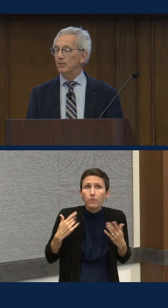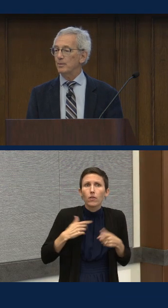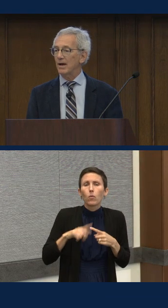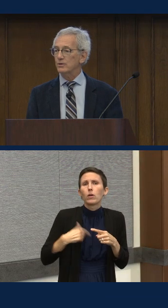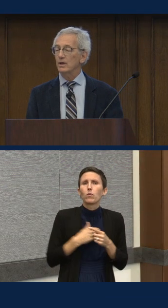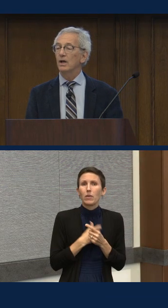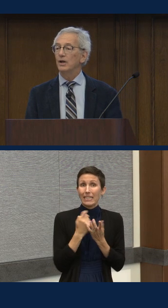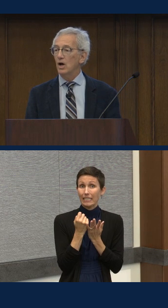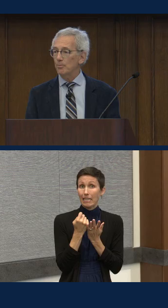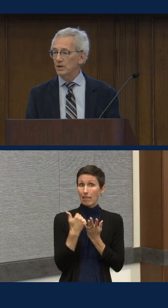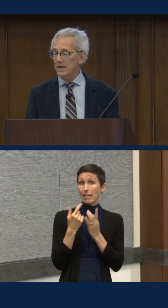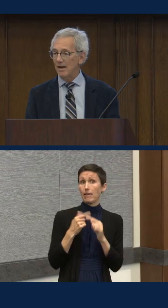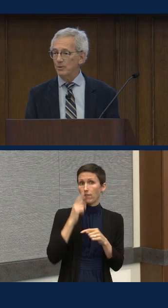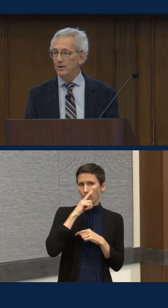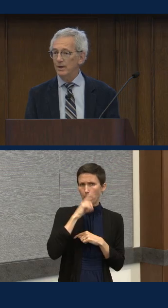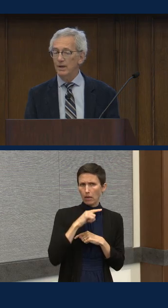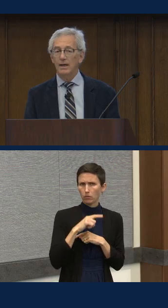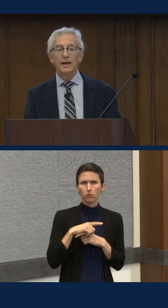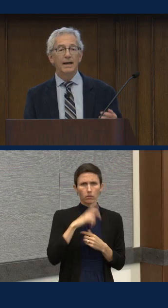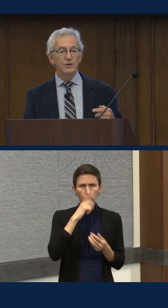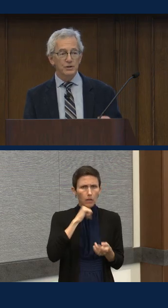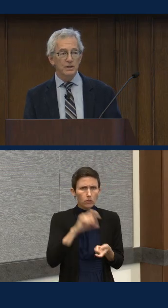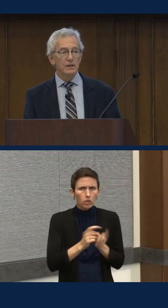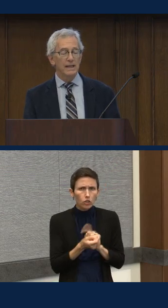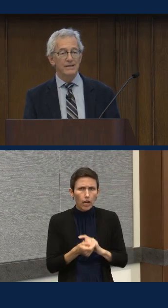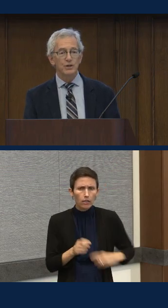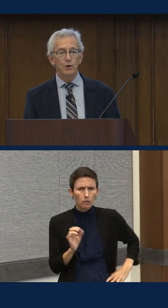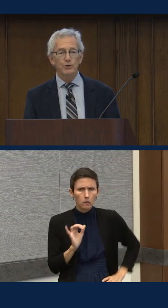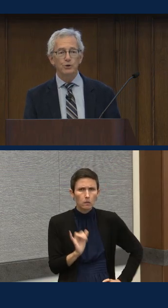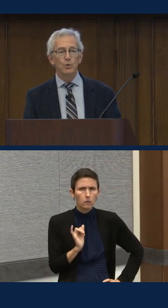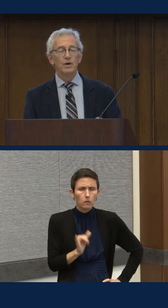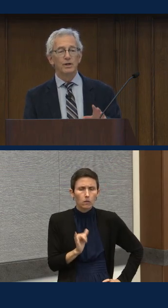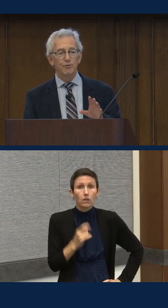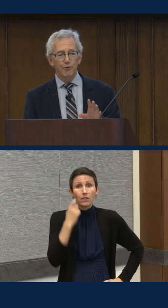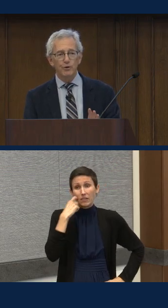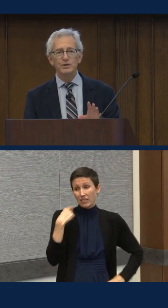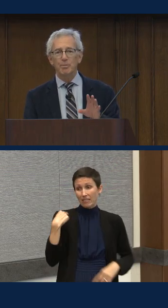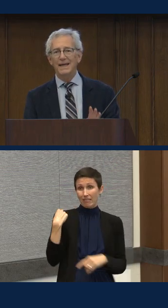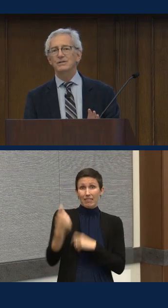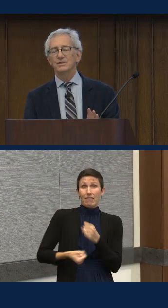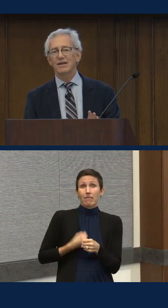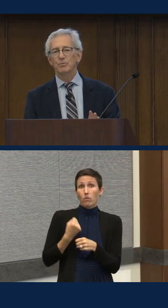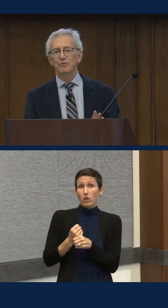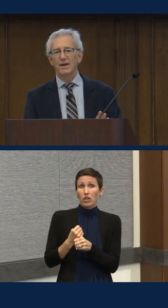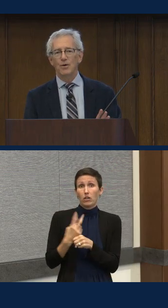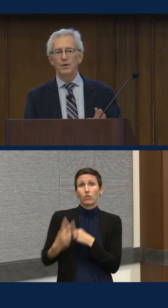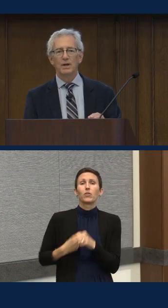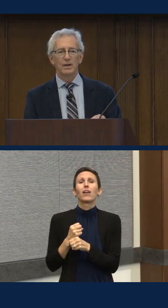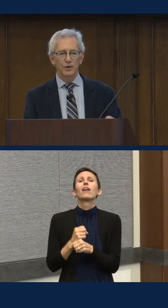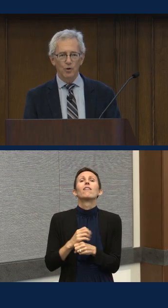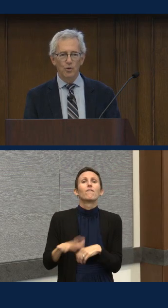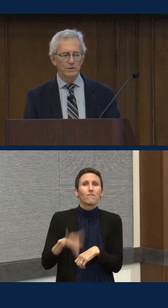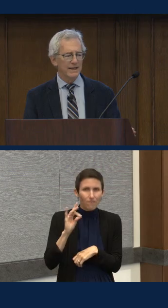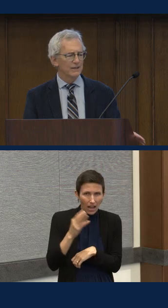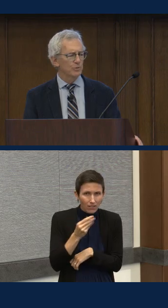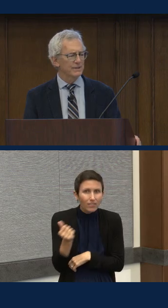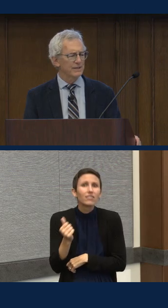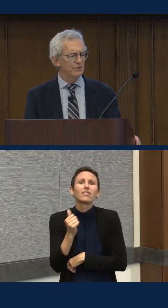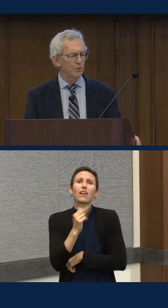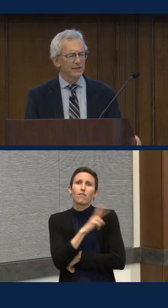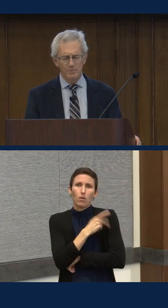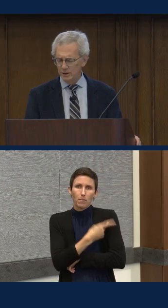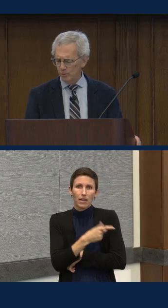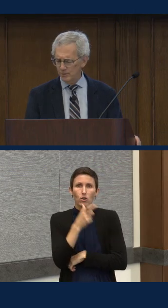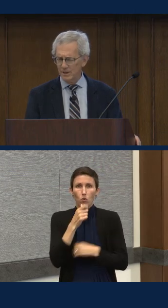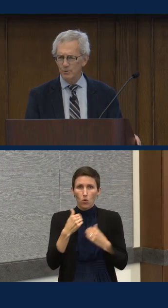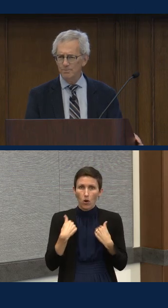deleted it from the mouse, not much happened. And just in the last year or 2, the first patients have been found that are homozygous recessive